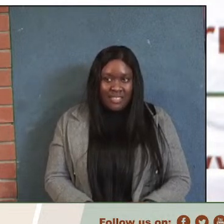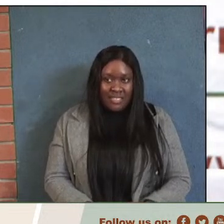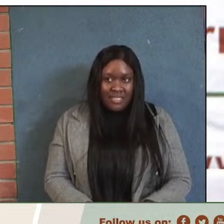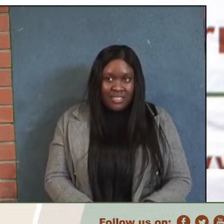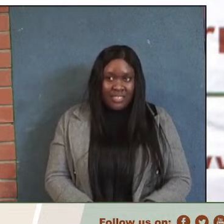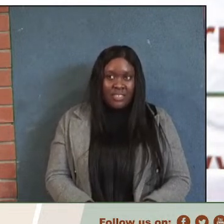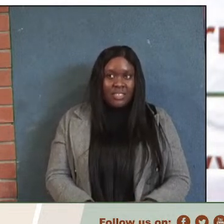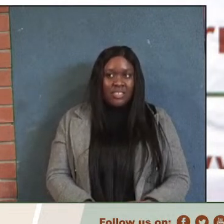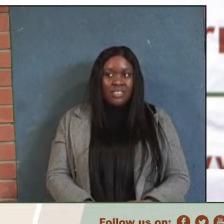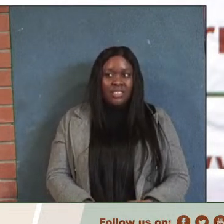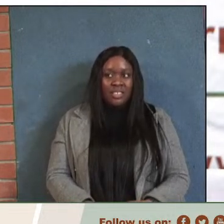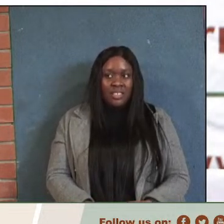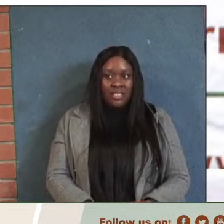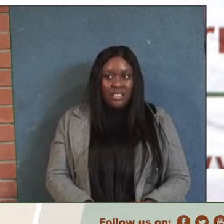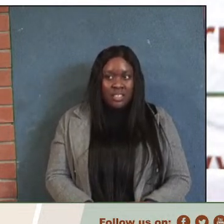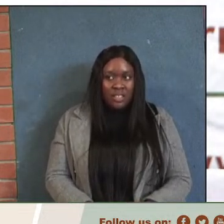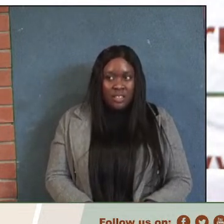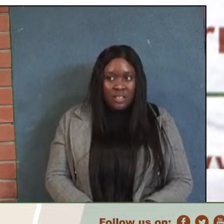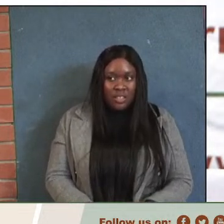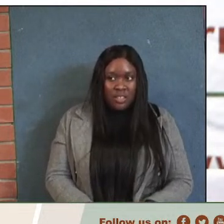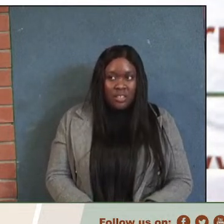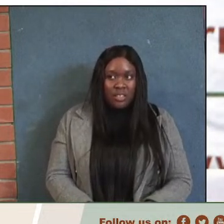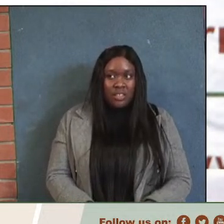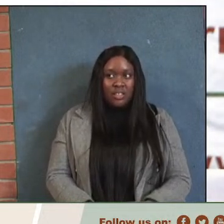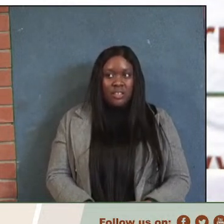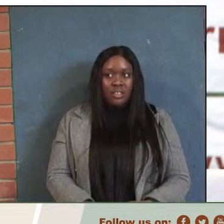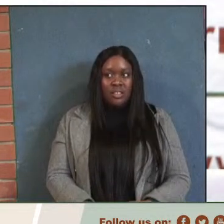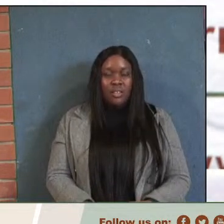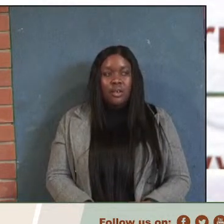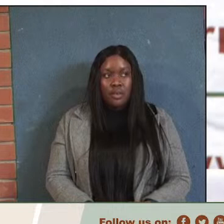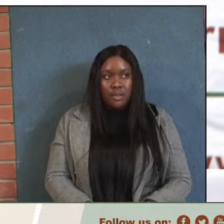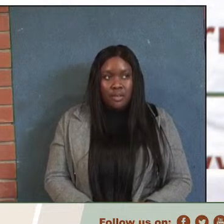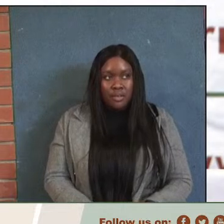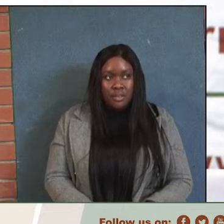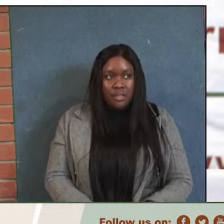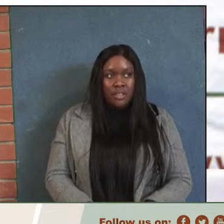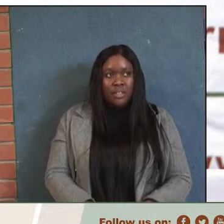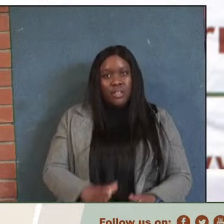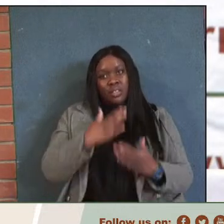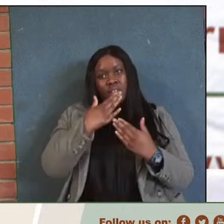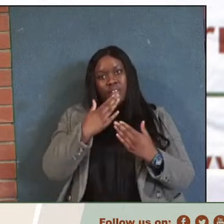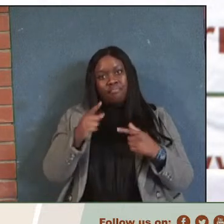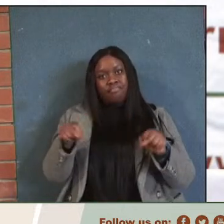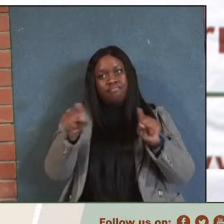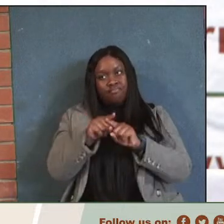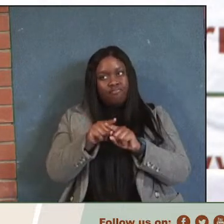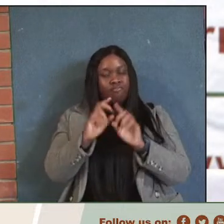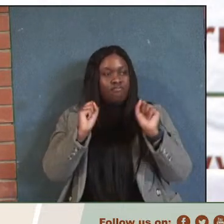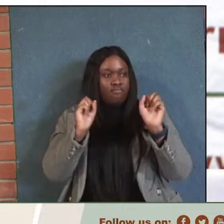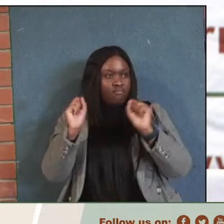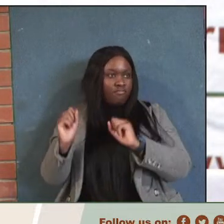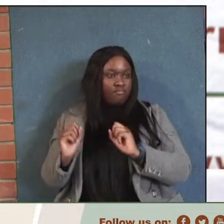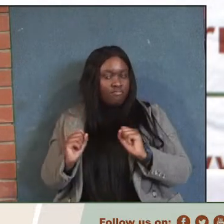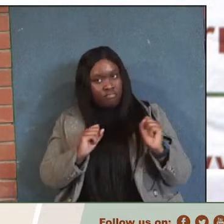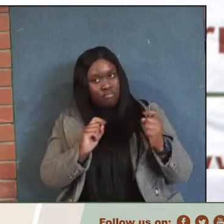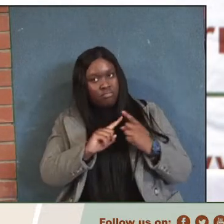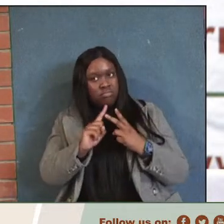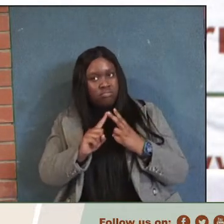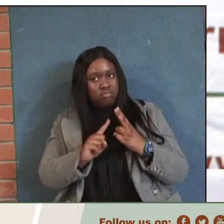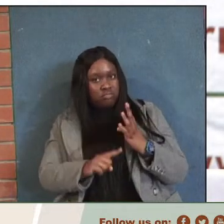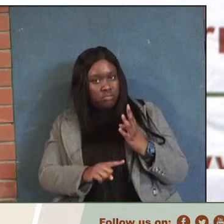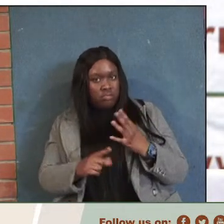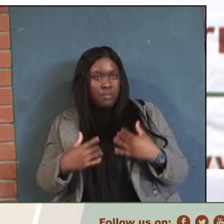I would like to take this opportunity to thank all the honorable members for your contributions in the various debates. I would